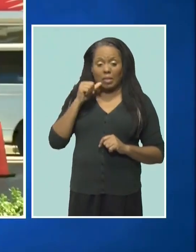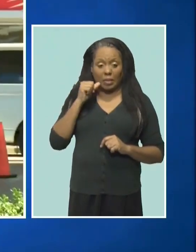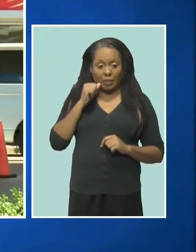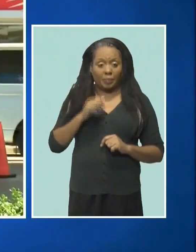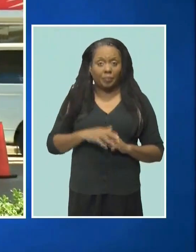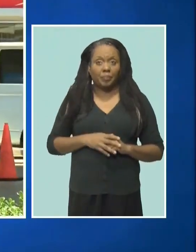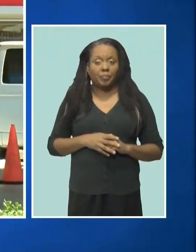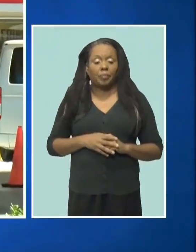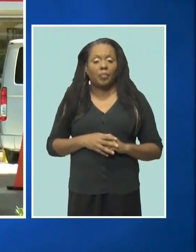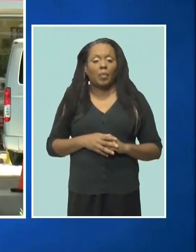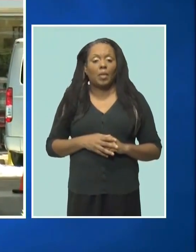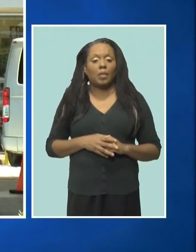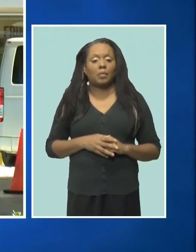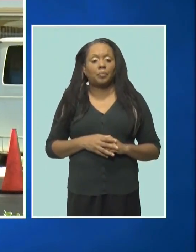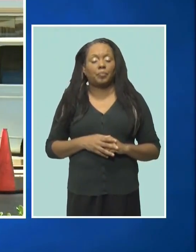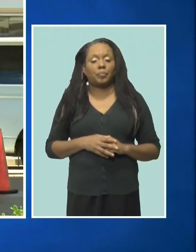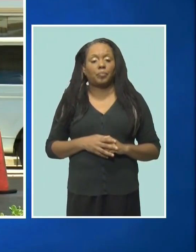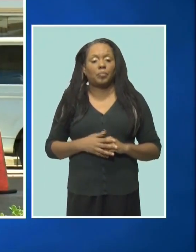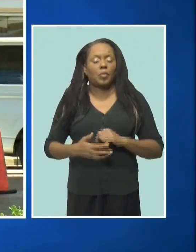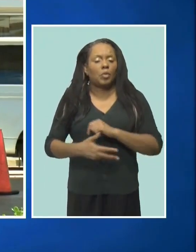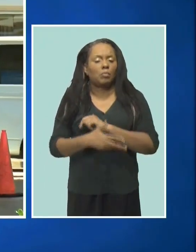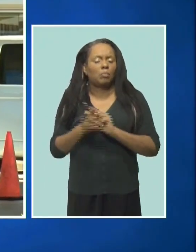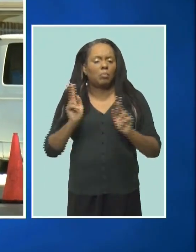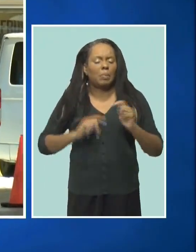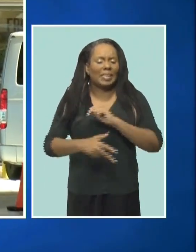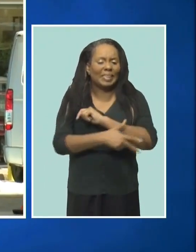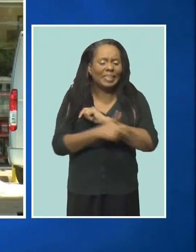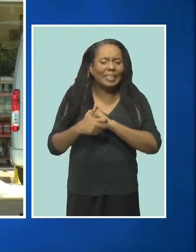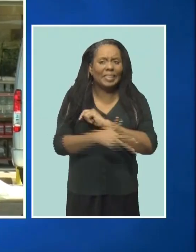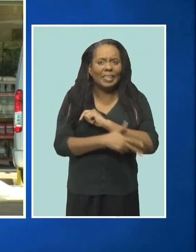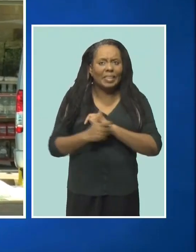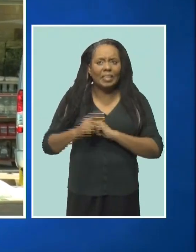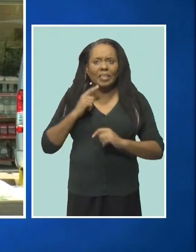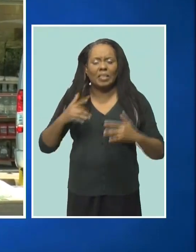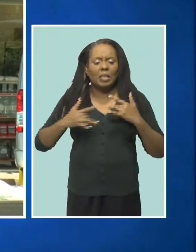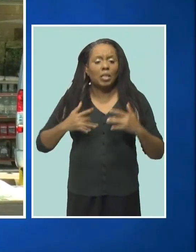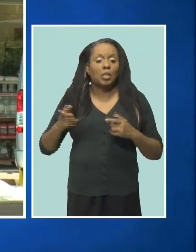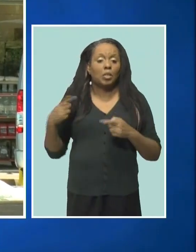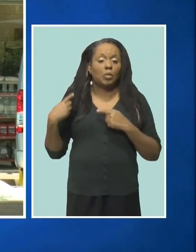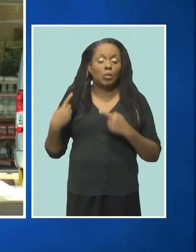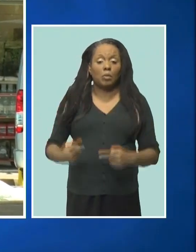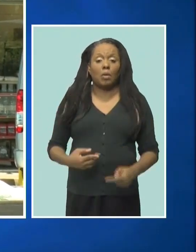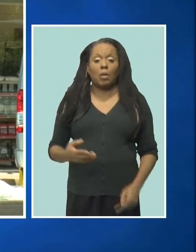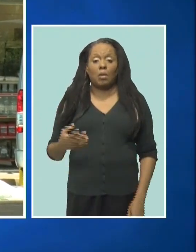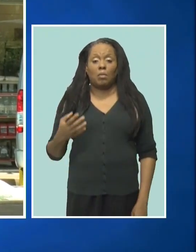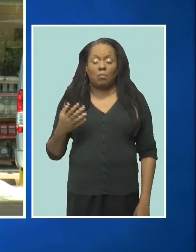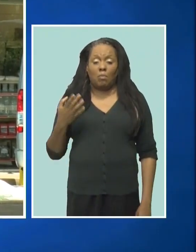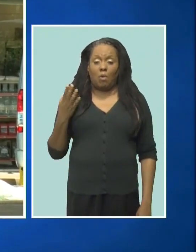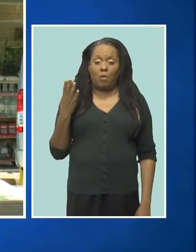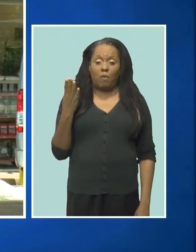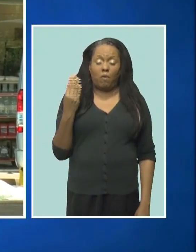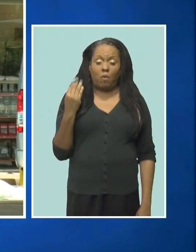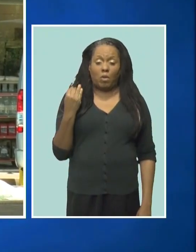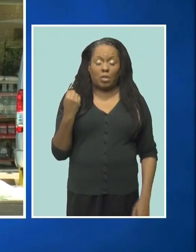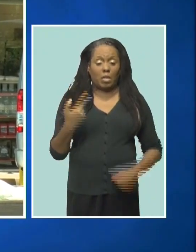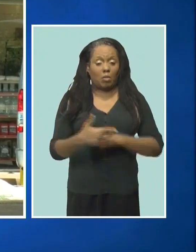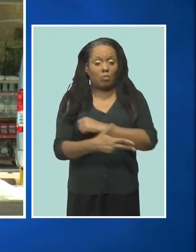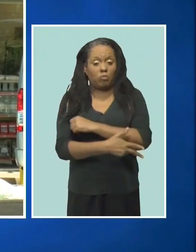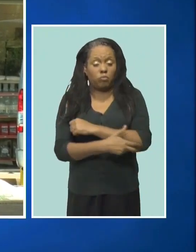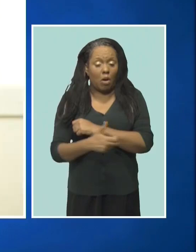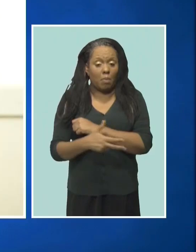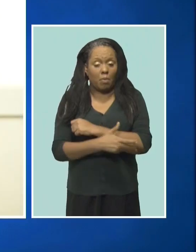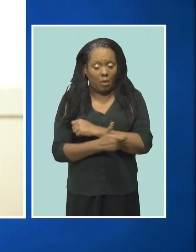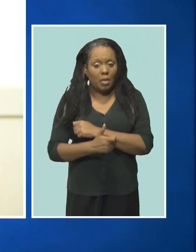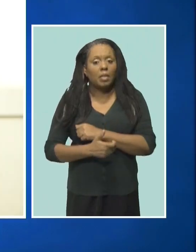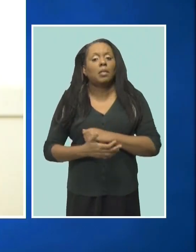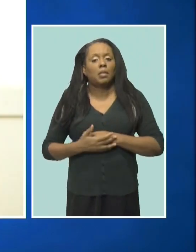number of robberies is also concerning, with 14 reported in the last 13 days. I think